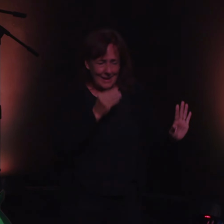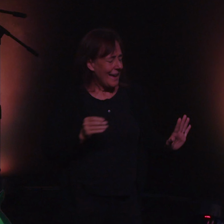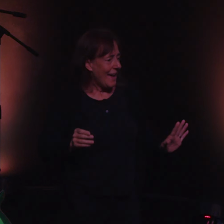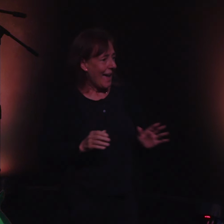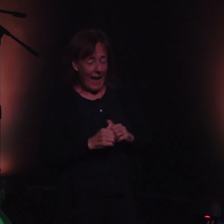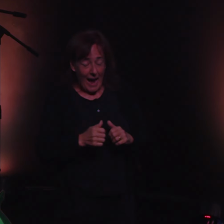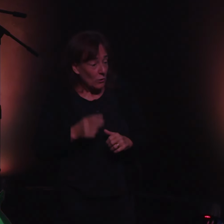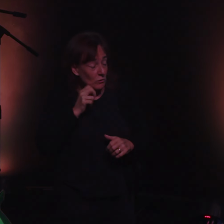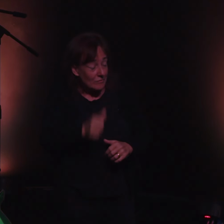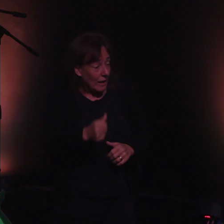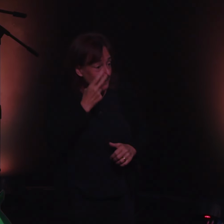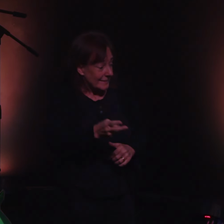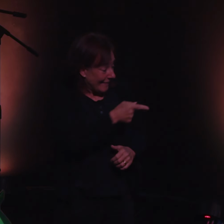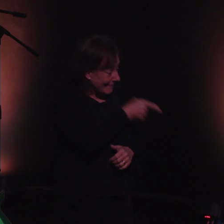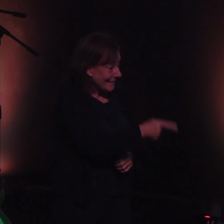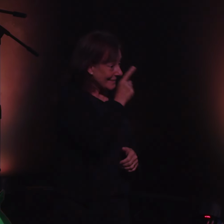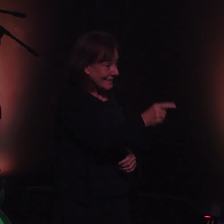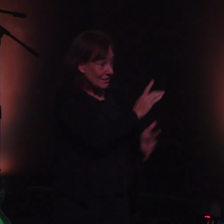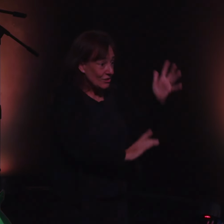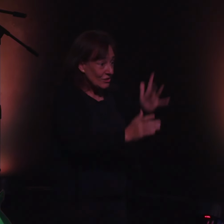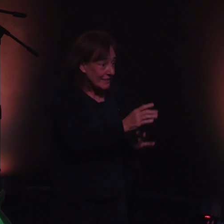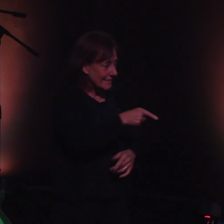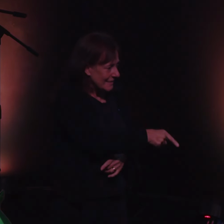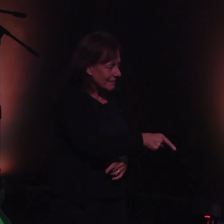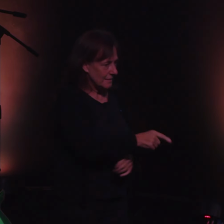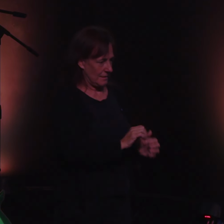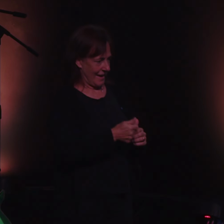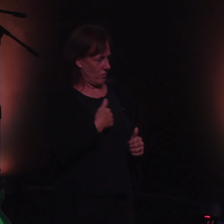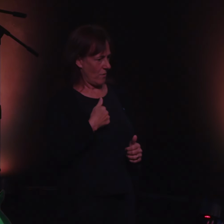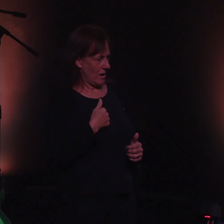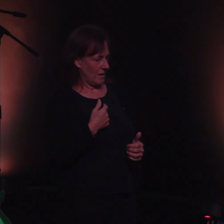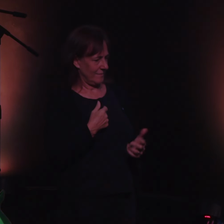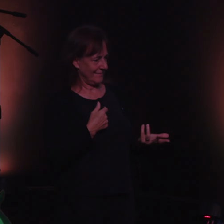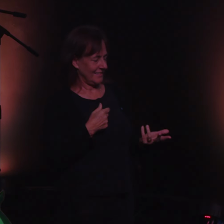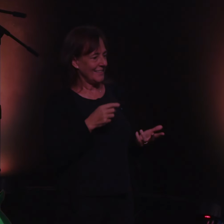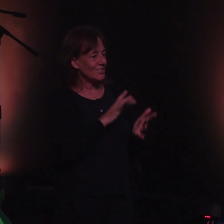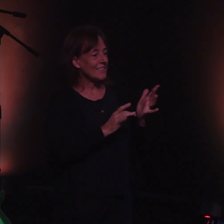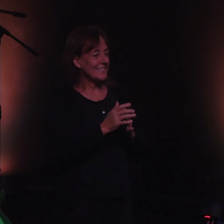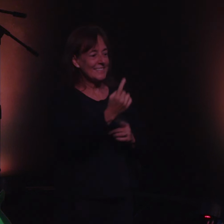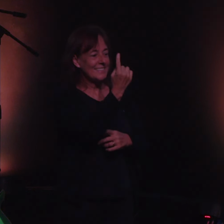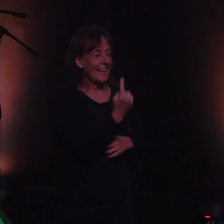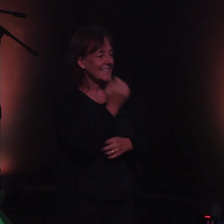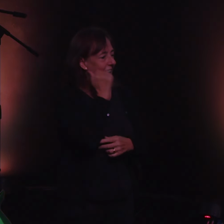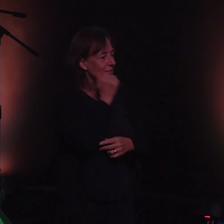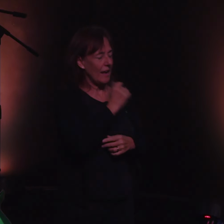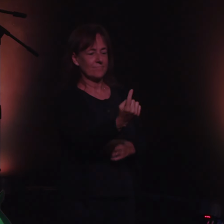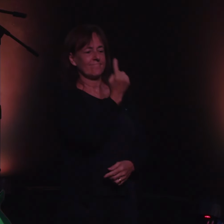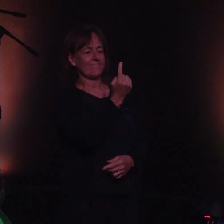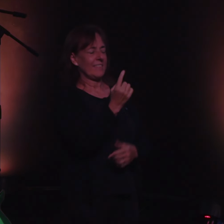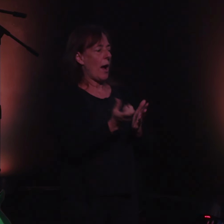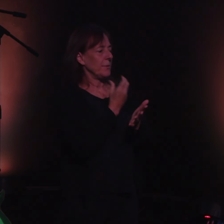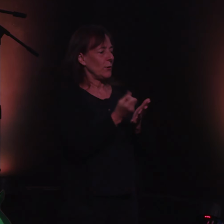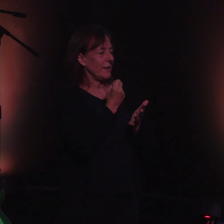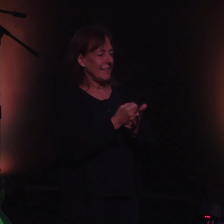you? Jesus was right there. How could I? Jesus stands before me every single day with an opportunity